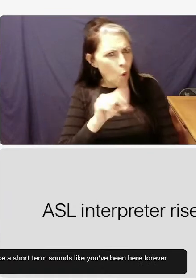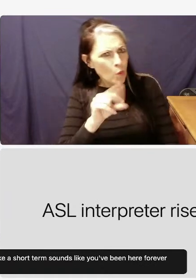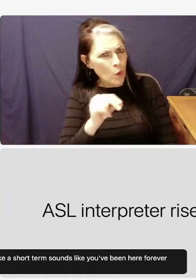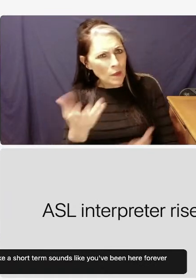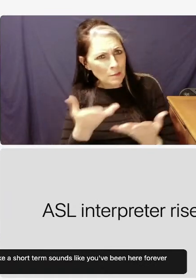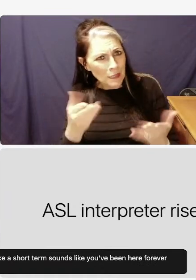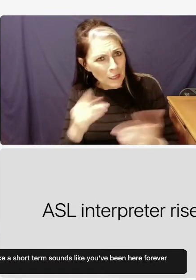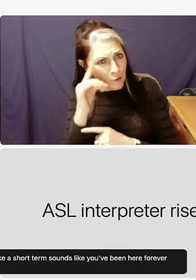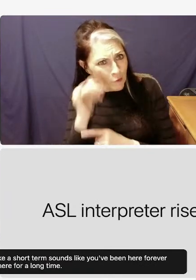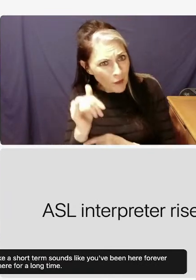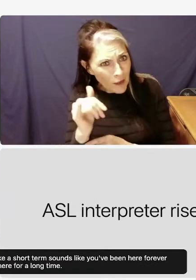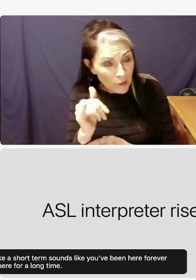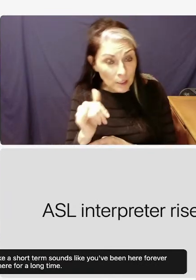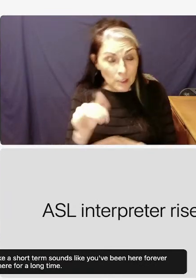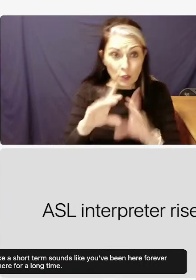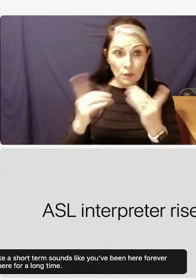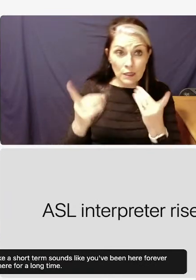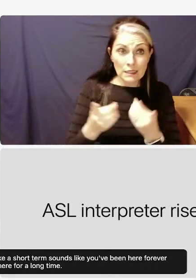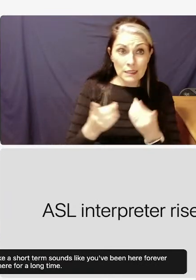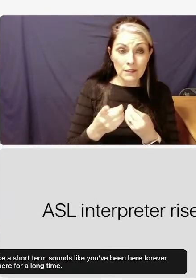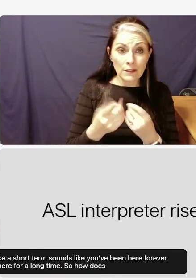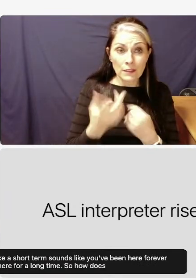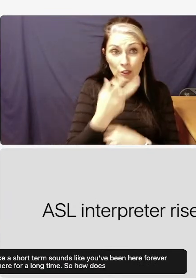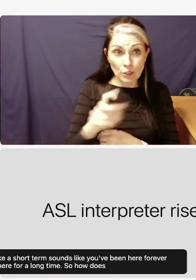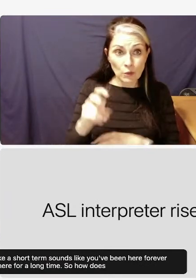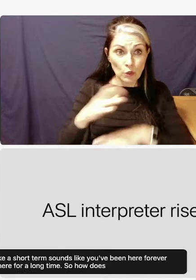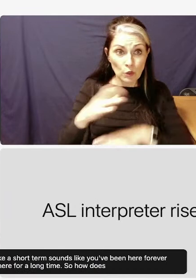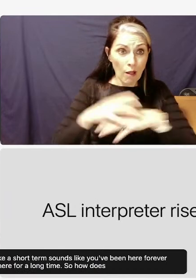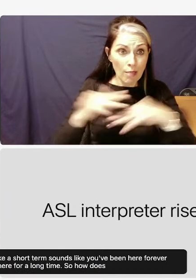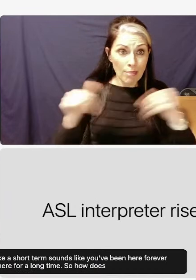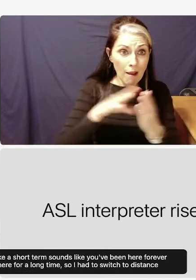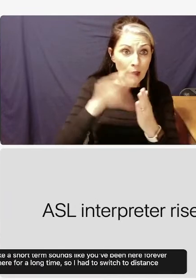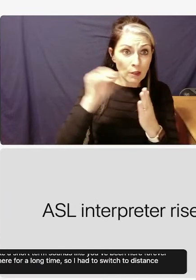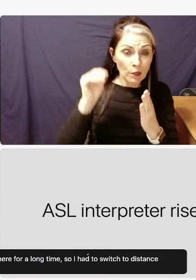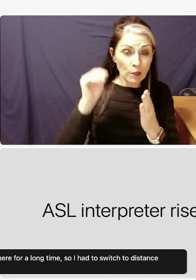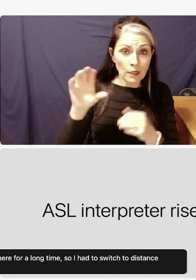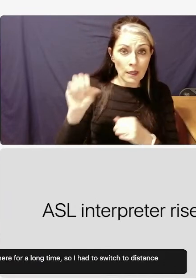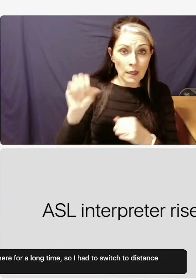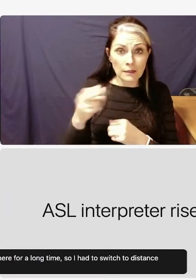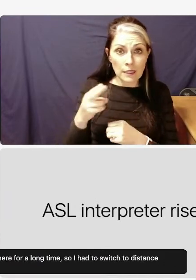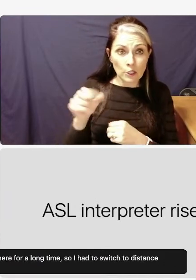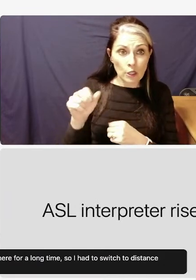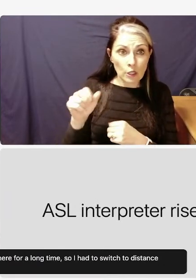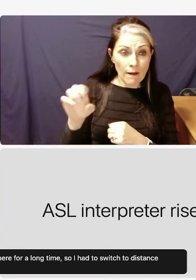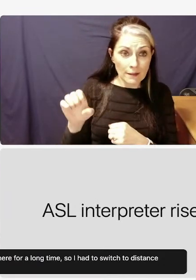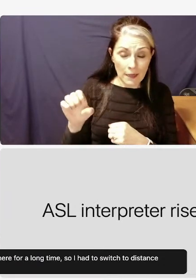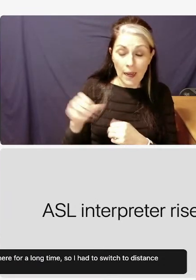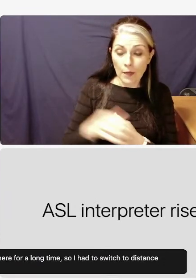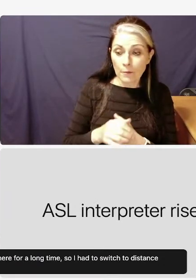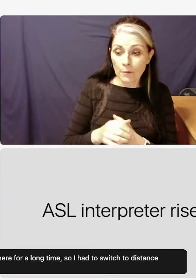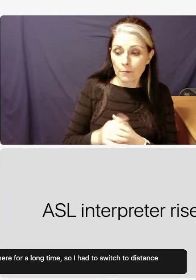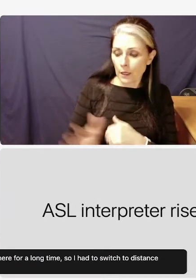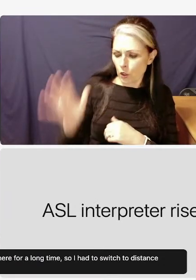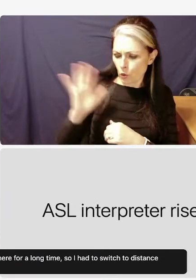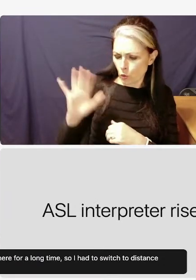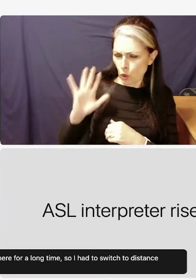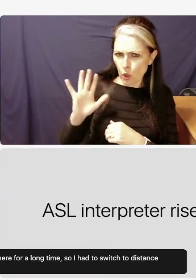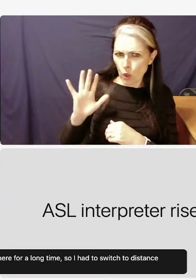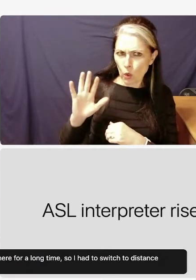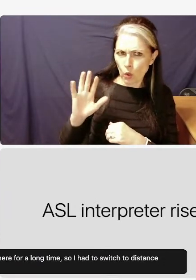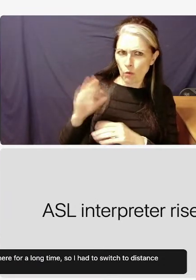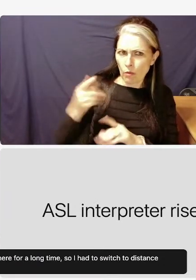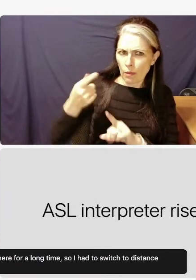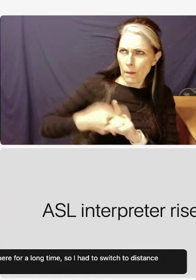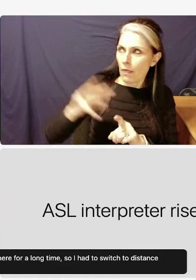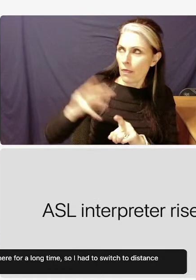time so when the district had a switch to distance learning uh as you guys know the infamous state back at march